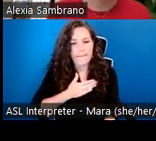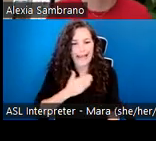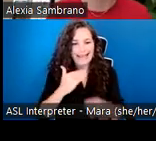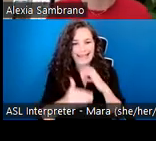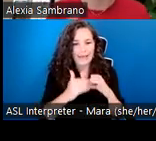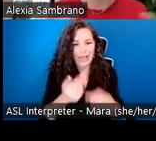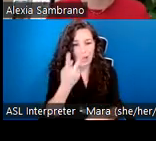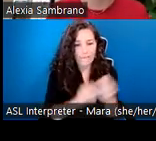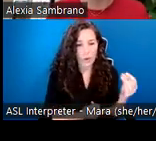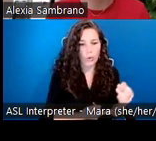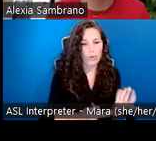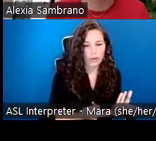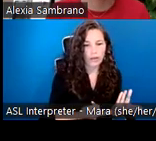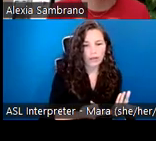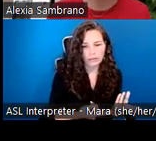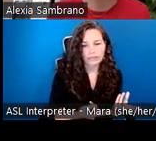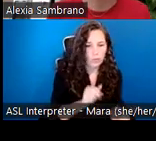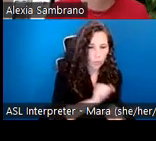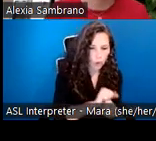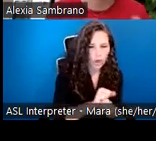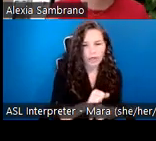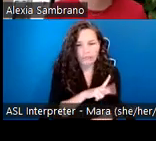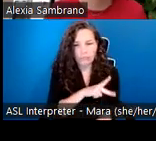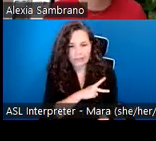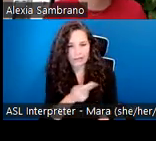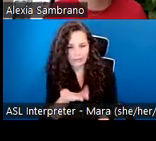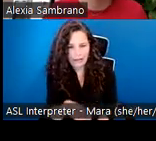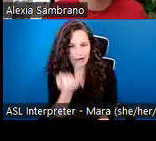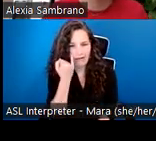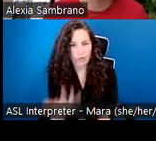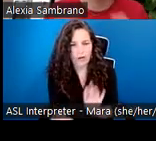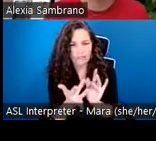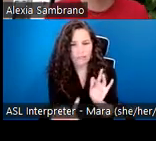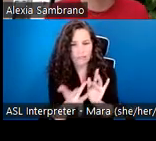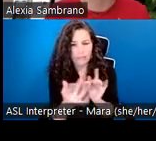personal email, if anyone would like to stay in contact after this, if they have any questions.